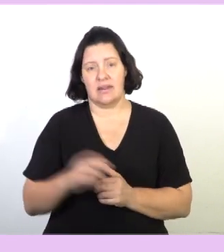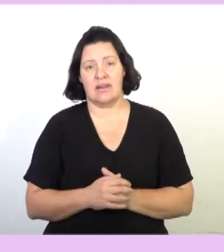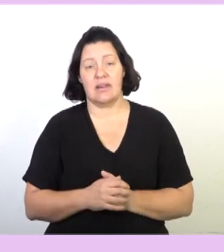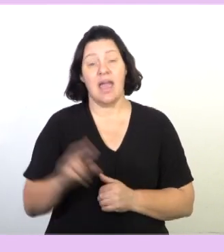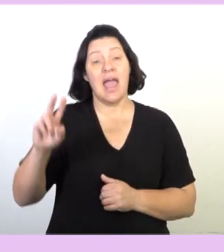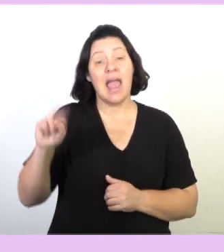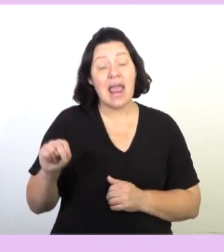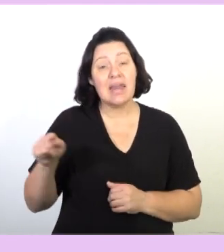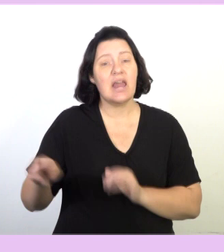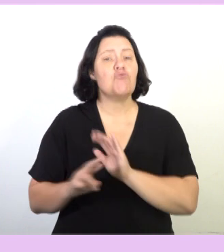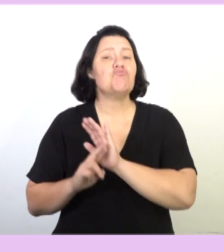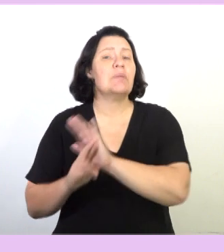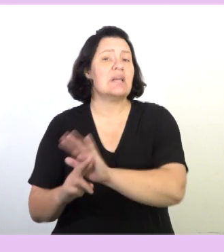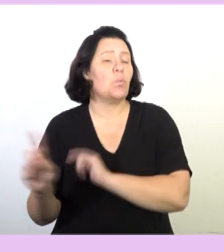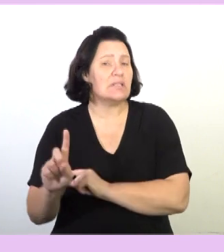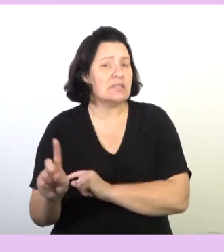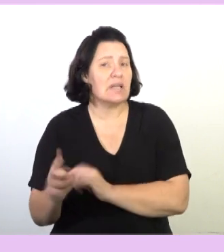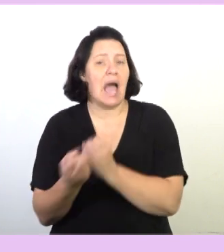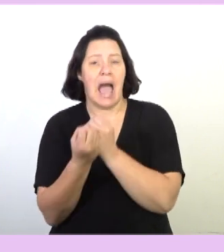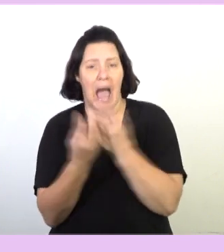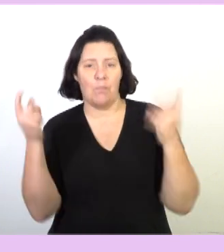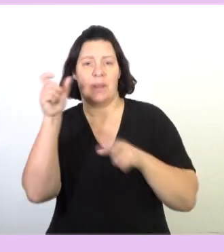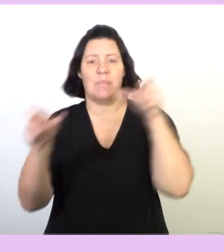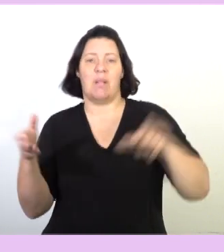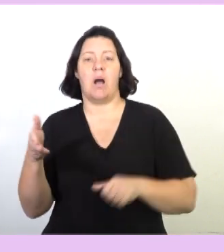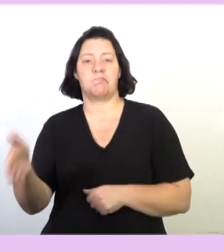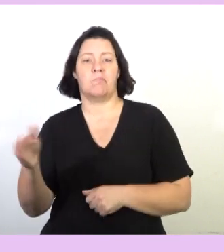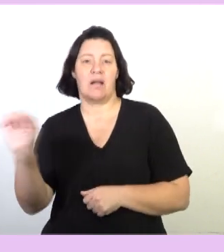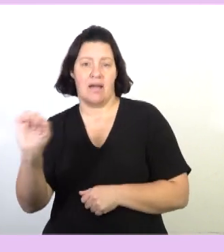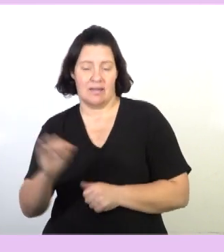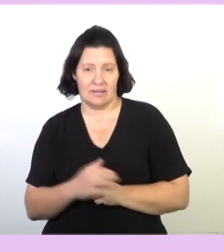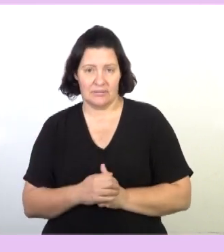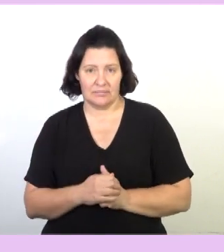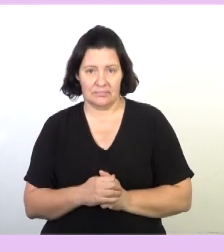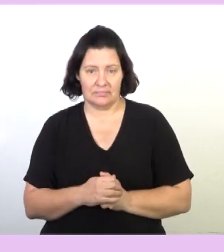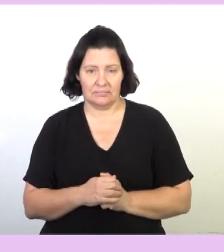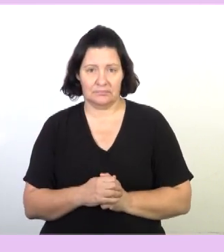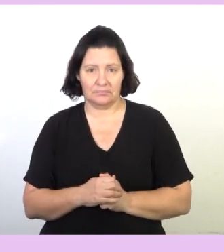N. N in this case represents the number of people in the car.